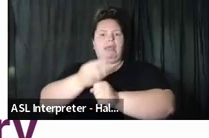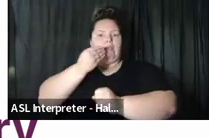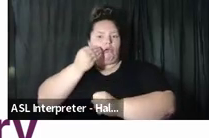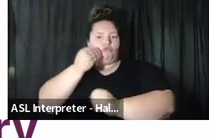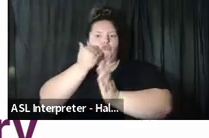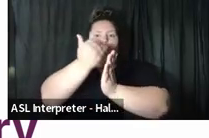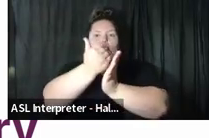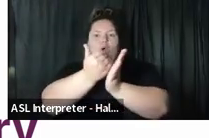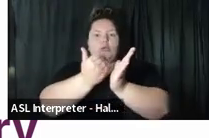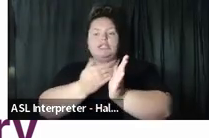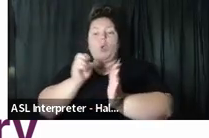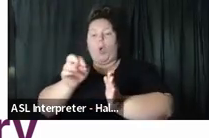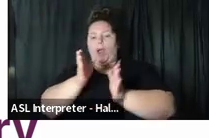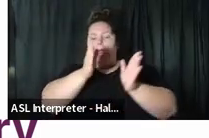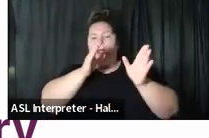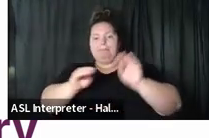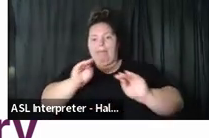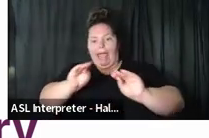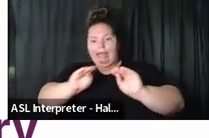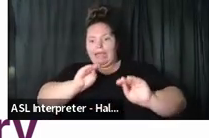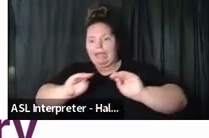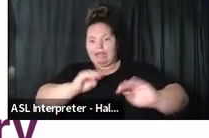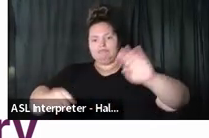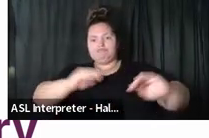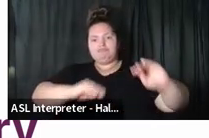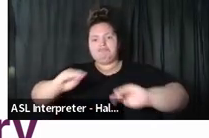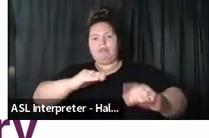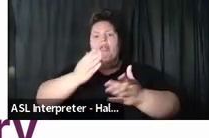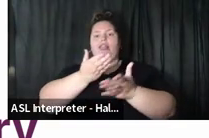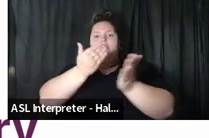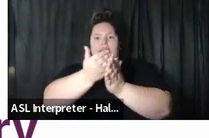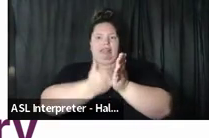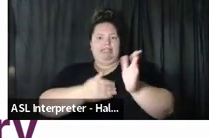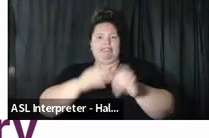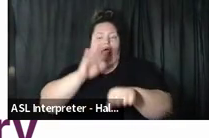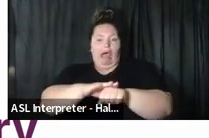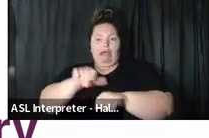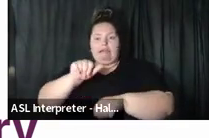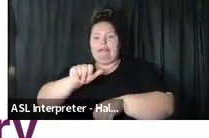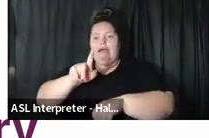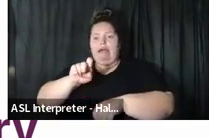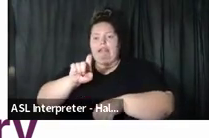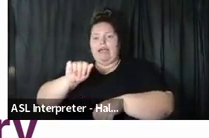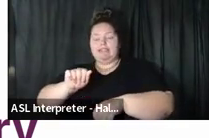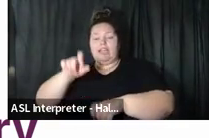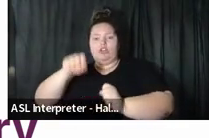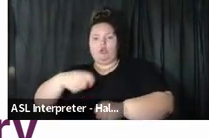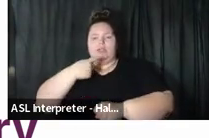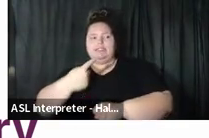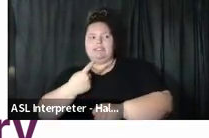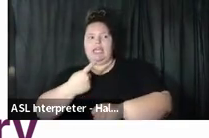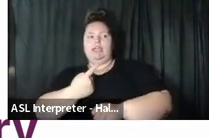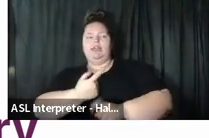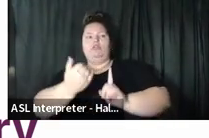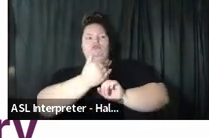list for travel on Alexa. And you can have her notify you on your cell phone. So even when you're apart from